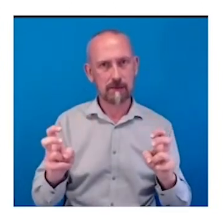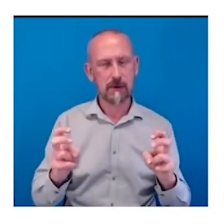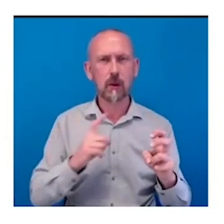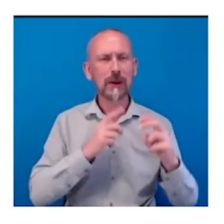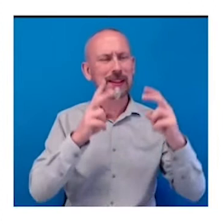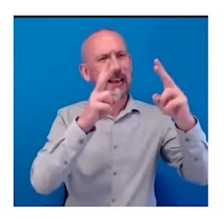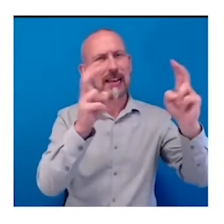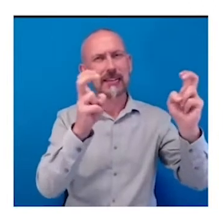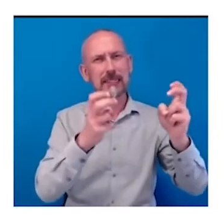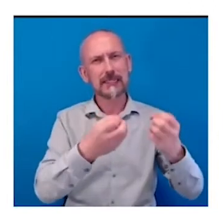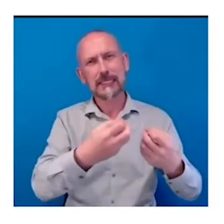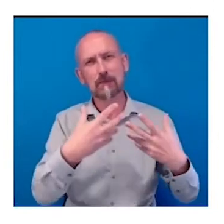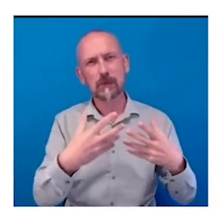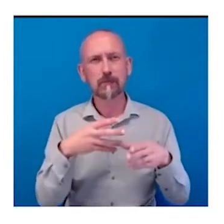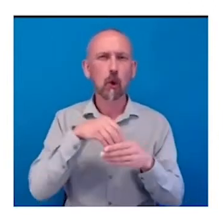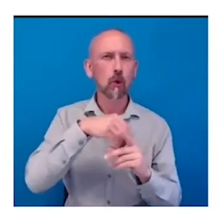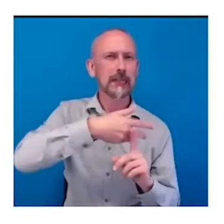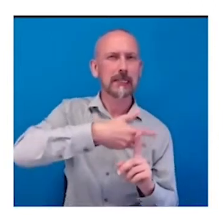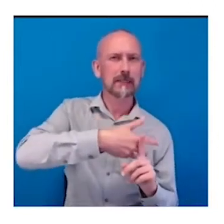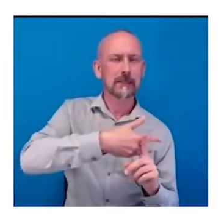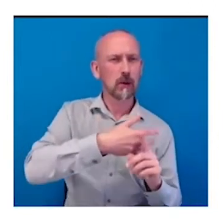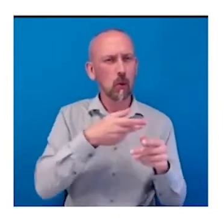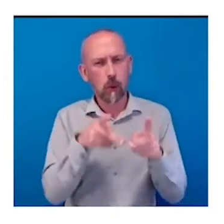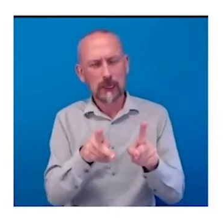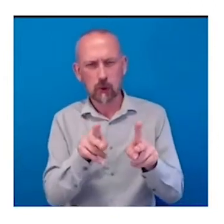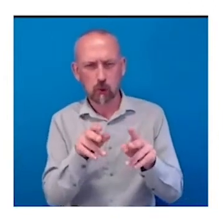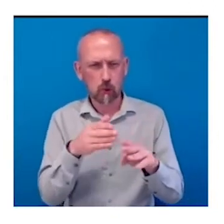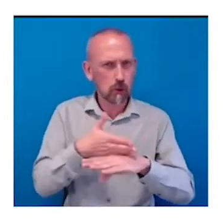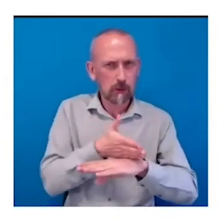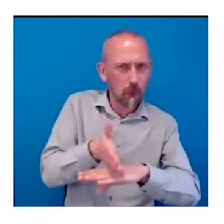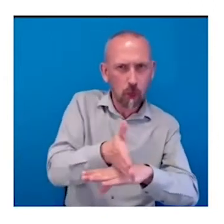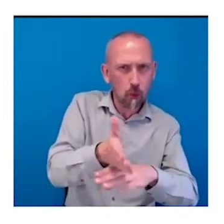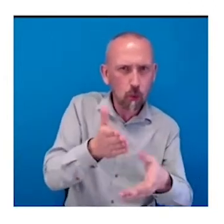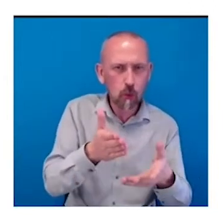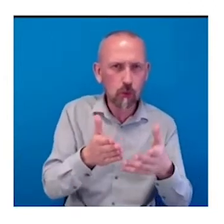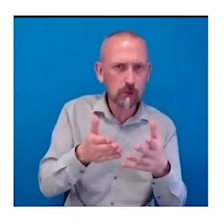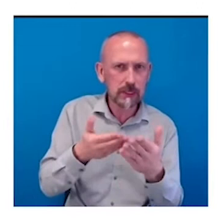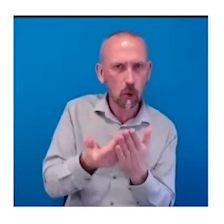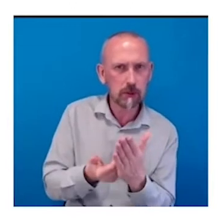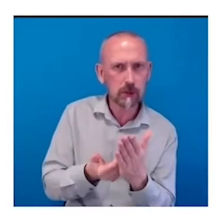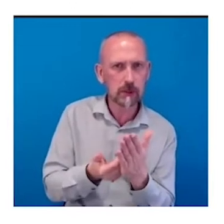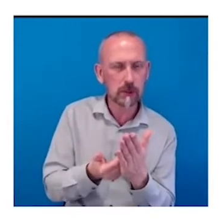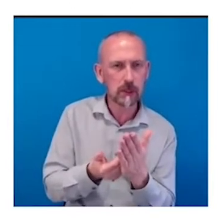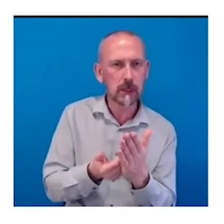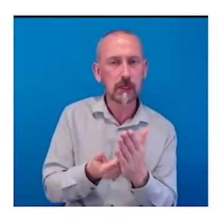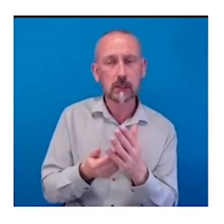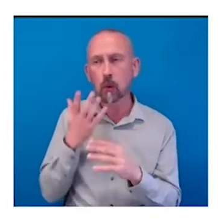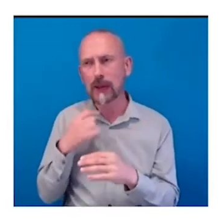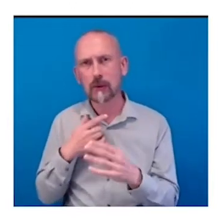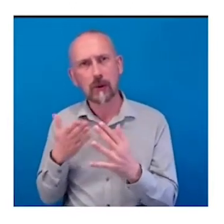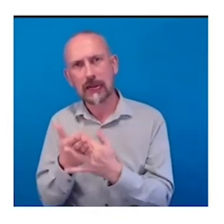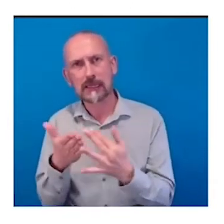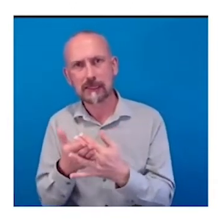to navigate through a document for users of assistive technologies. And don't think that just by